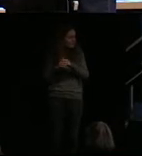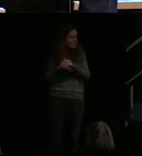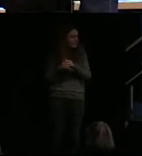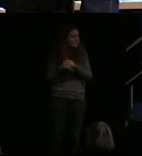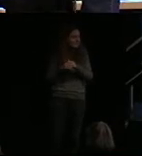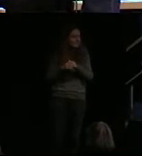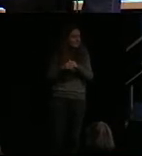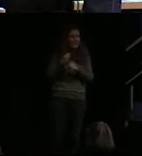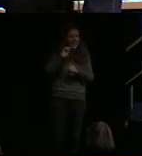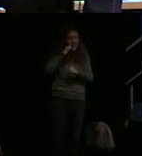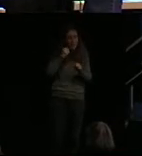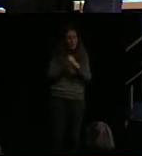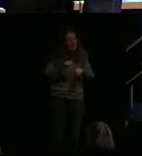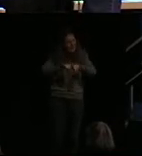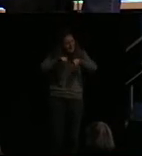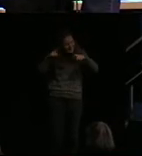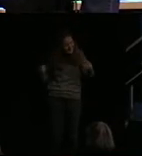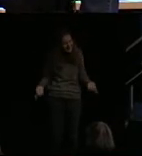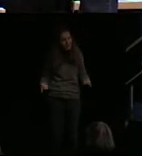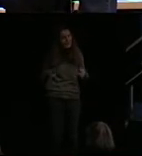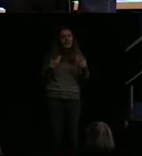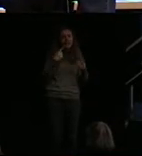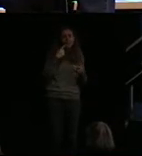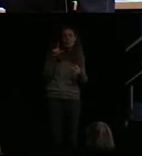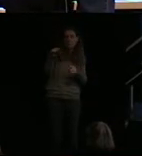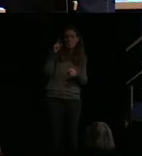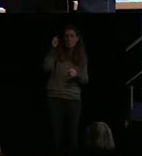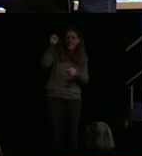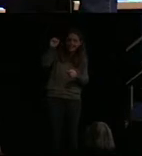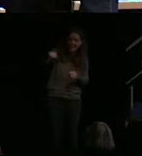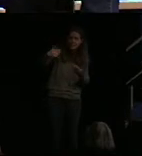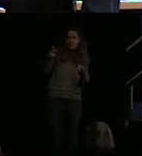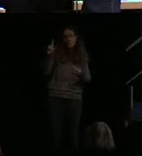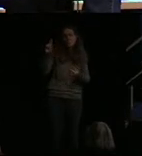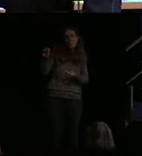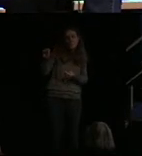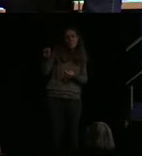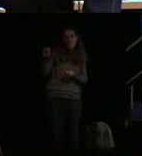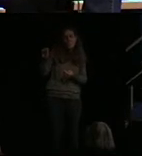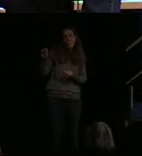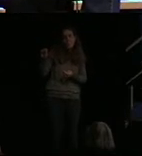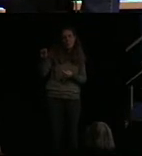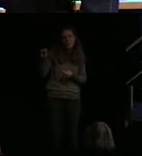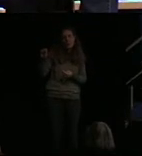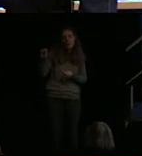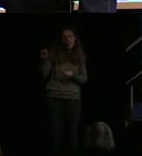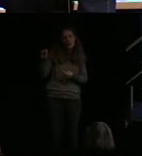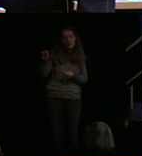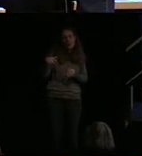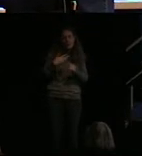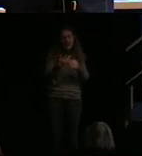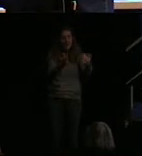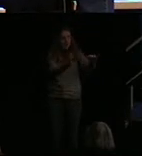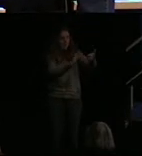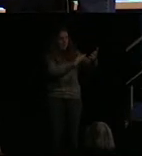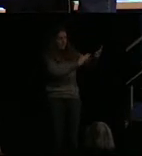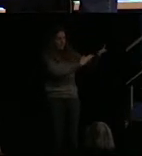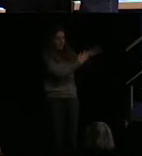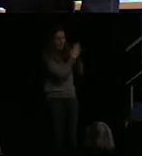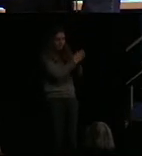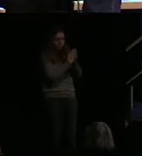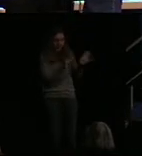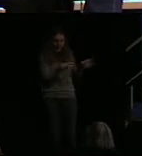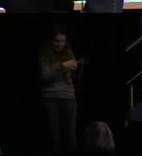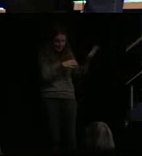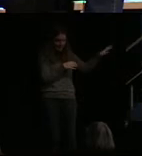it will make every difference if you choose yes or no. Come down at the end. We've got a prayer team to the left.